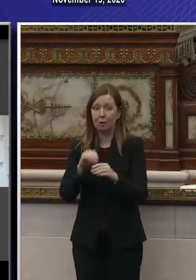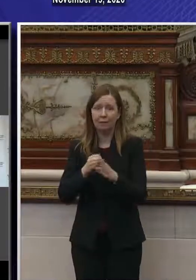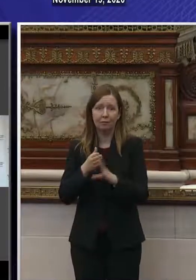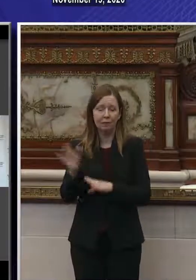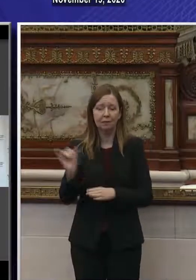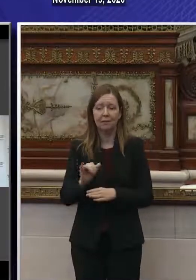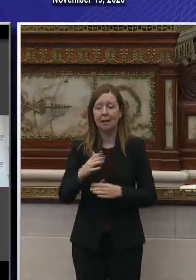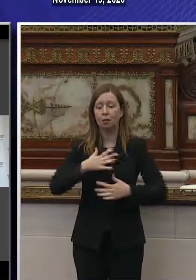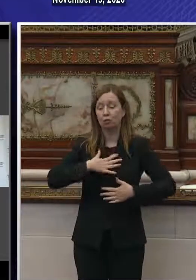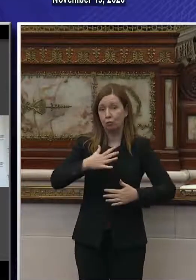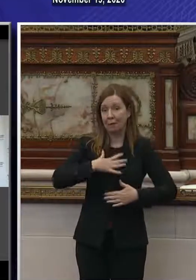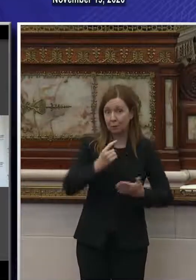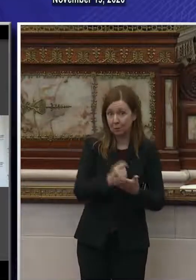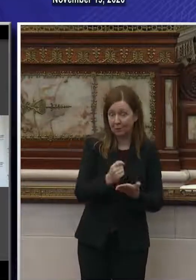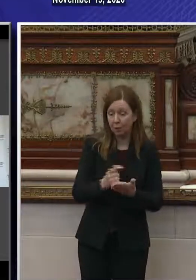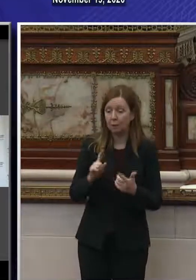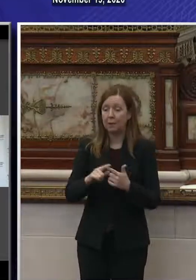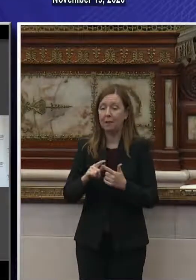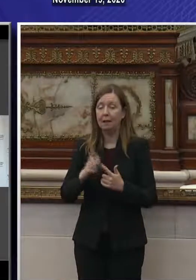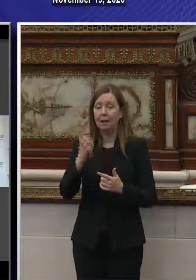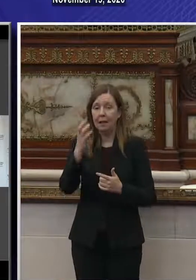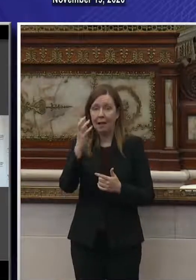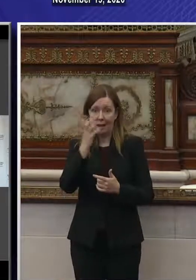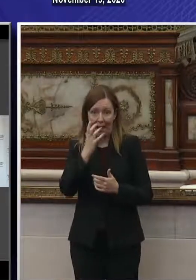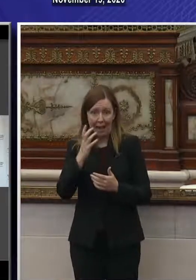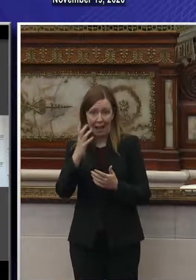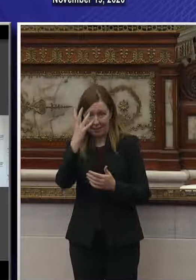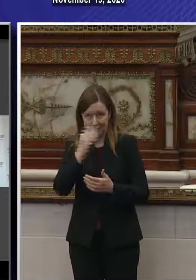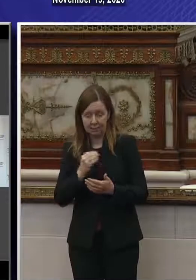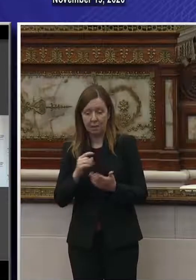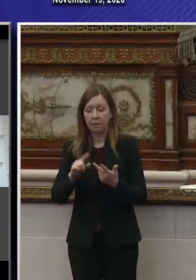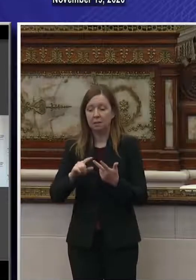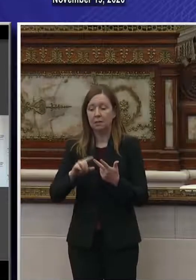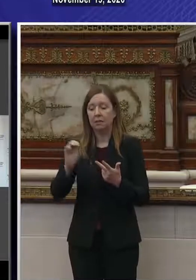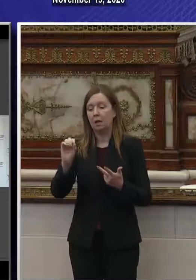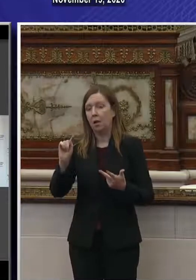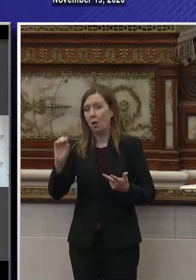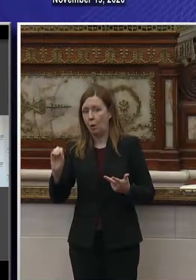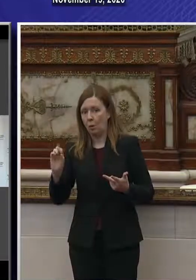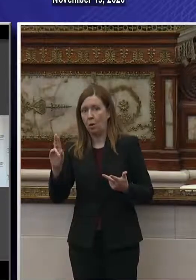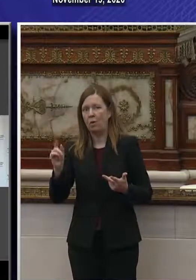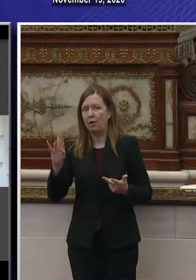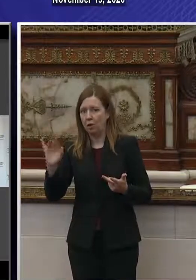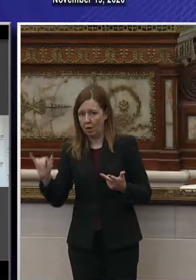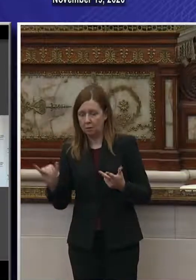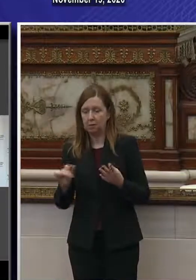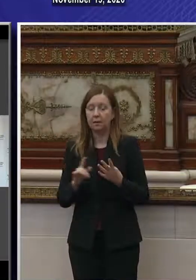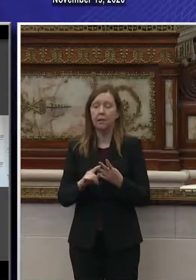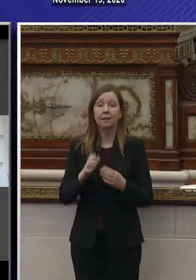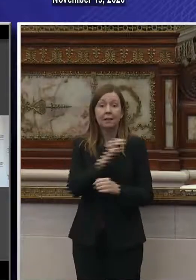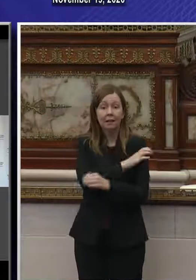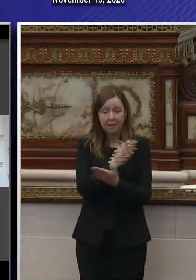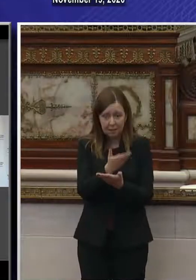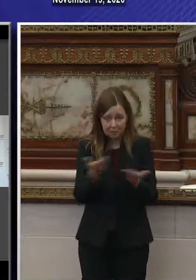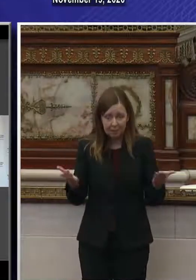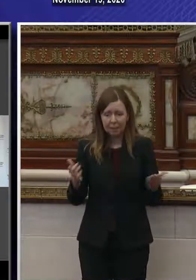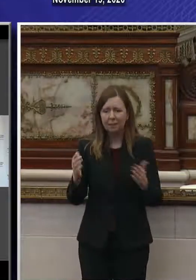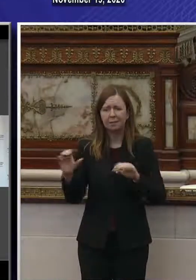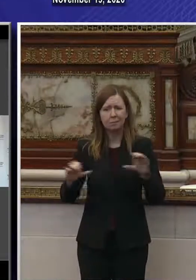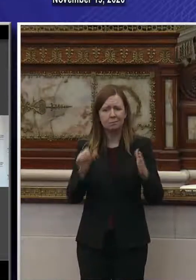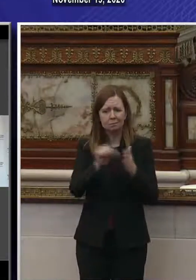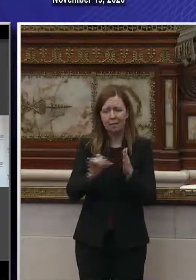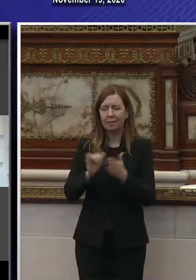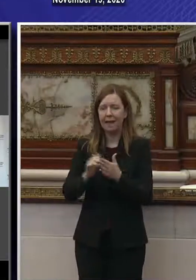such as respiratory therapy, anesthesiology, and otolaryngology. Clinicians and staff in these specialties perform procedures that